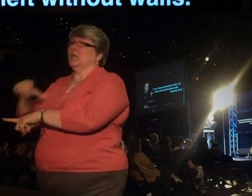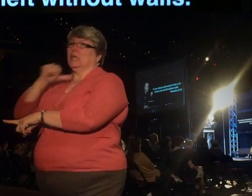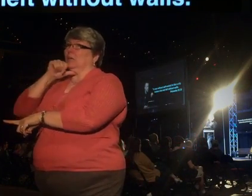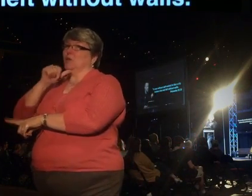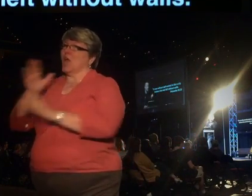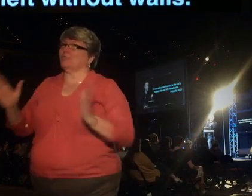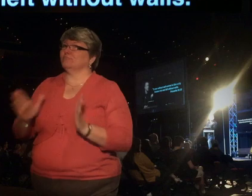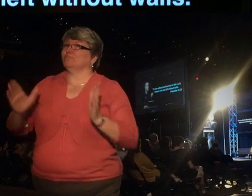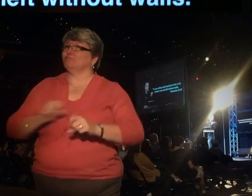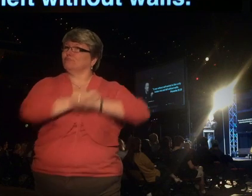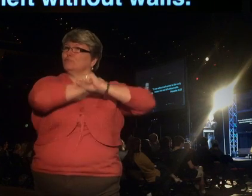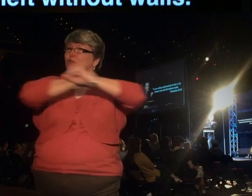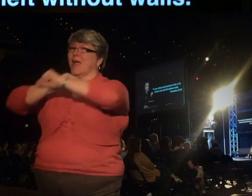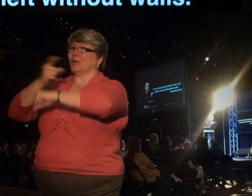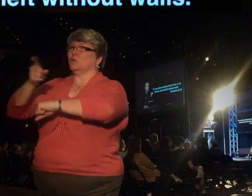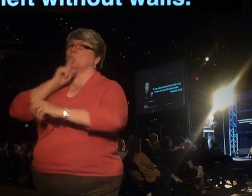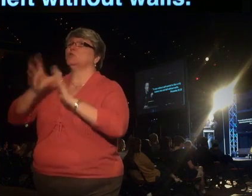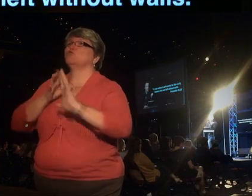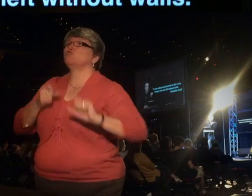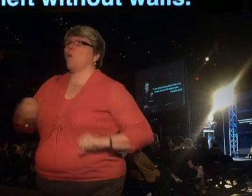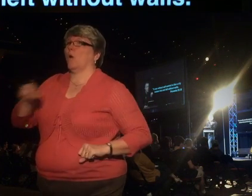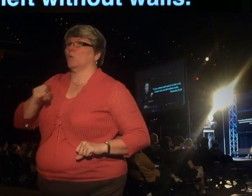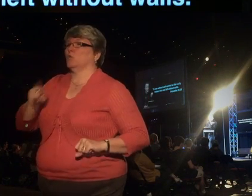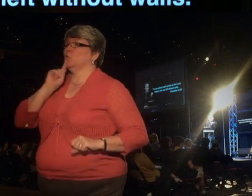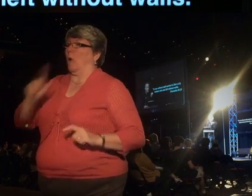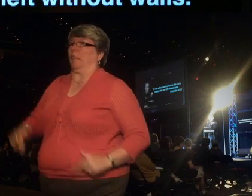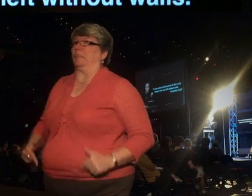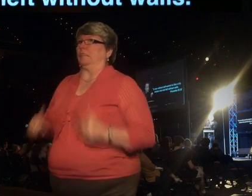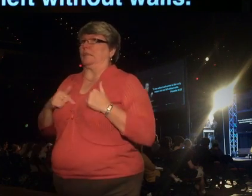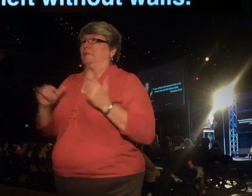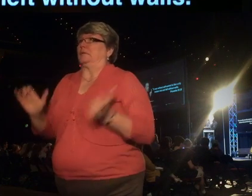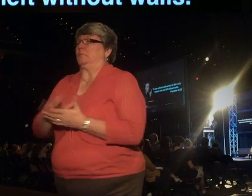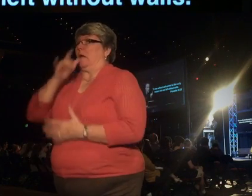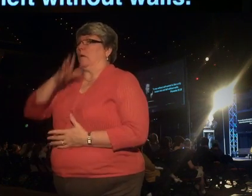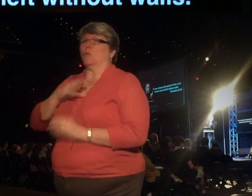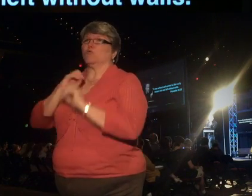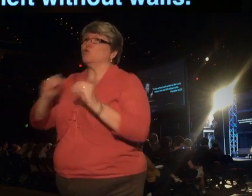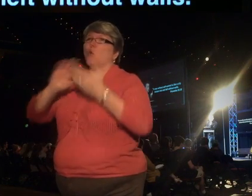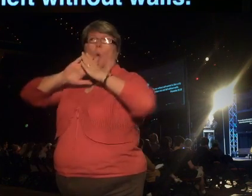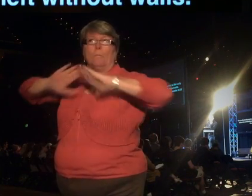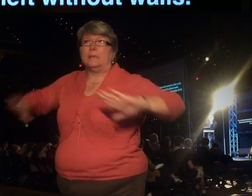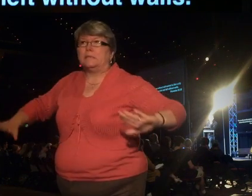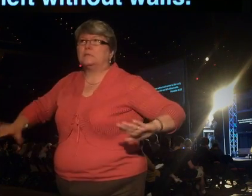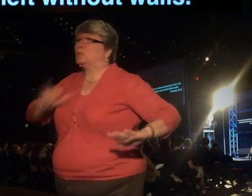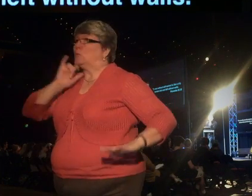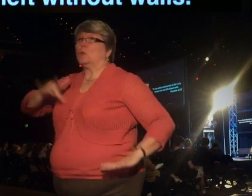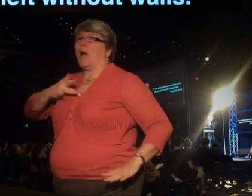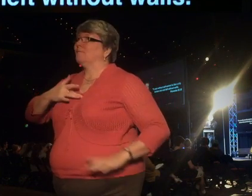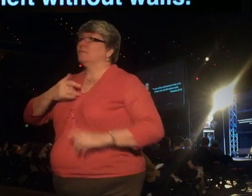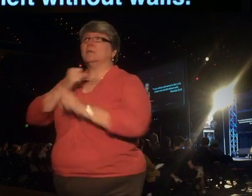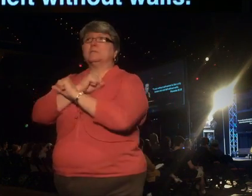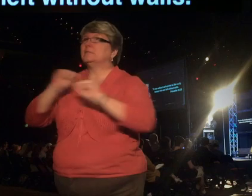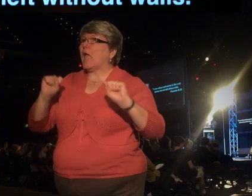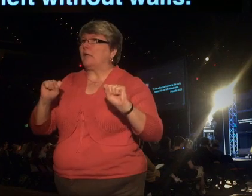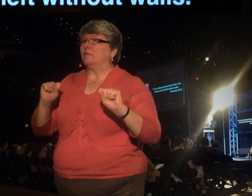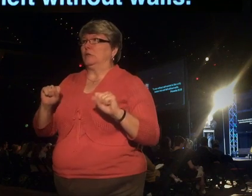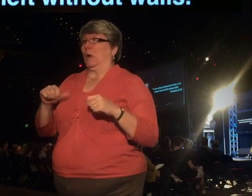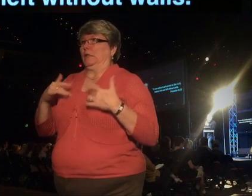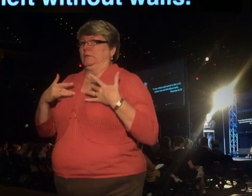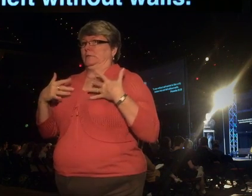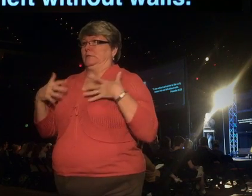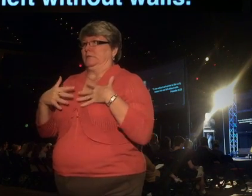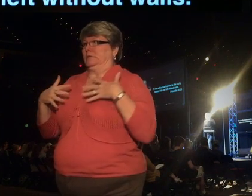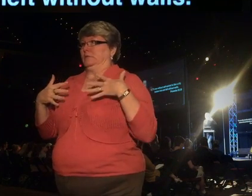not build up your house, he'll destroy it. You will live your days as a married woman without peace, and you will not feel safe. You will walk